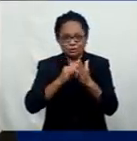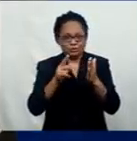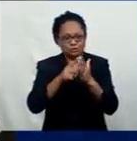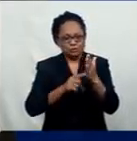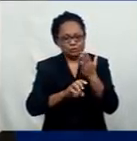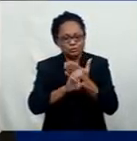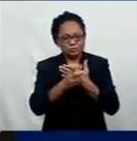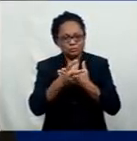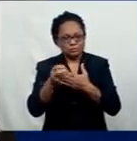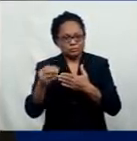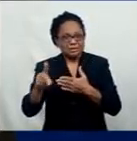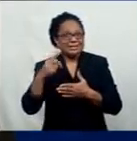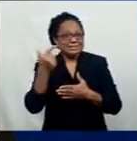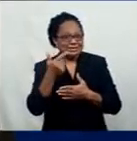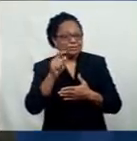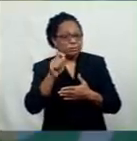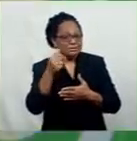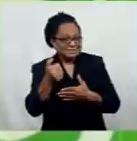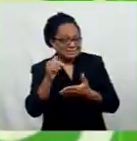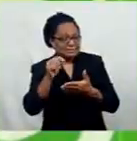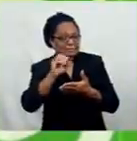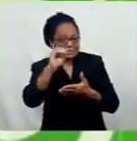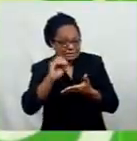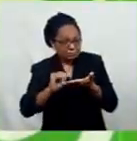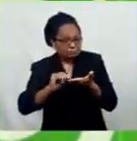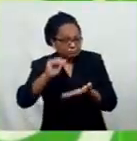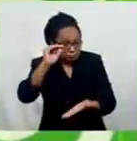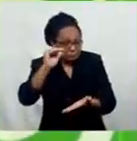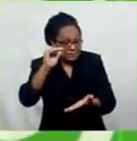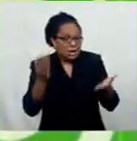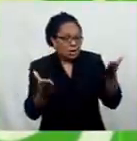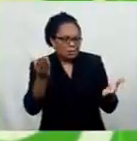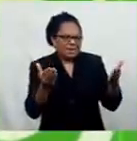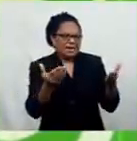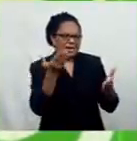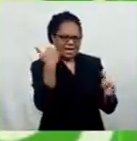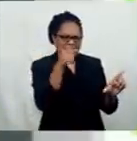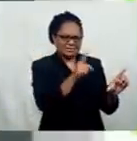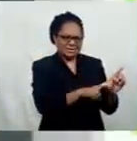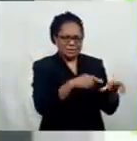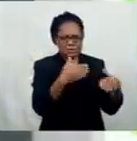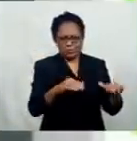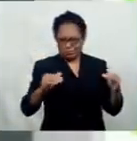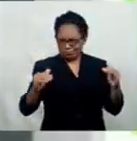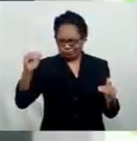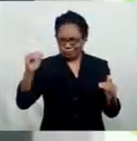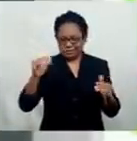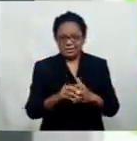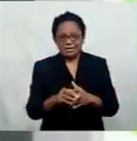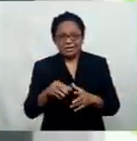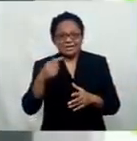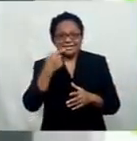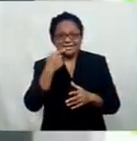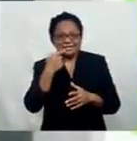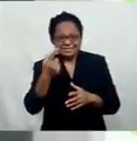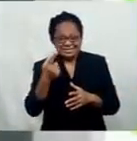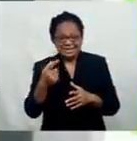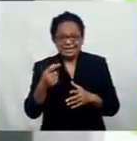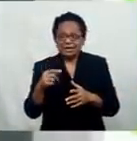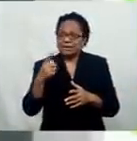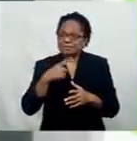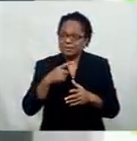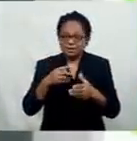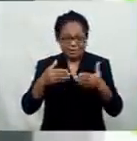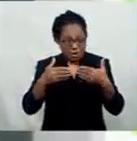a 17.6% increase compared to the same period last year. BSP says easing of pandemic-related domestic